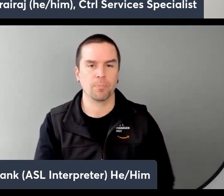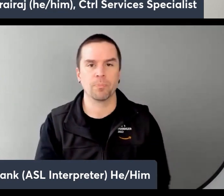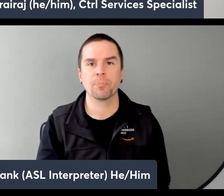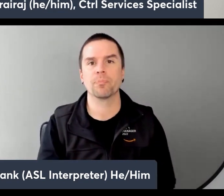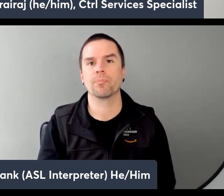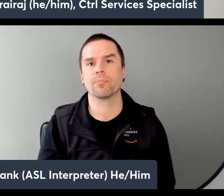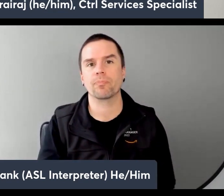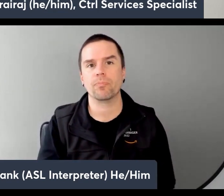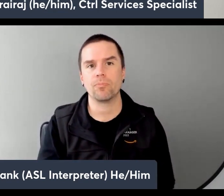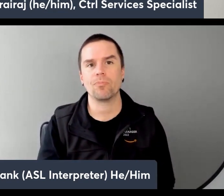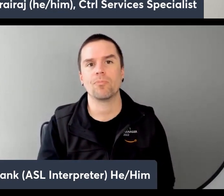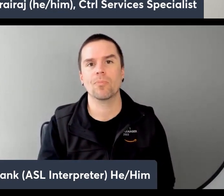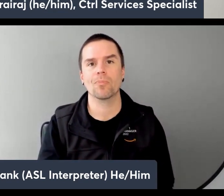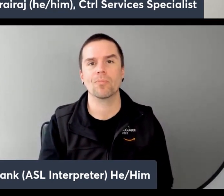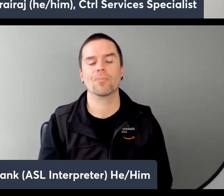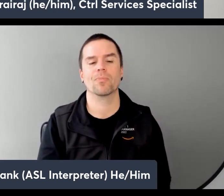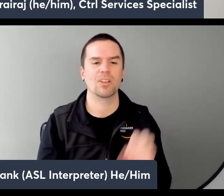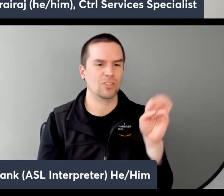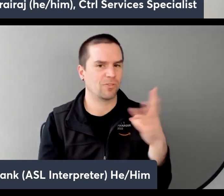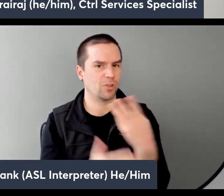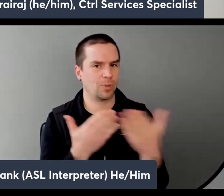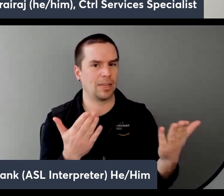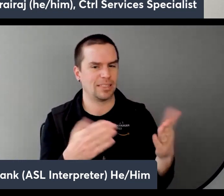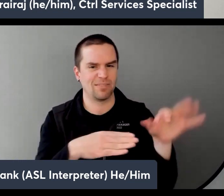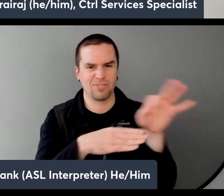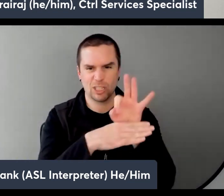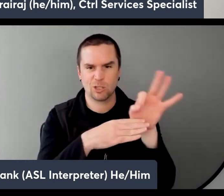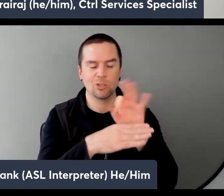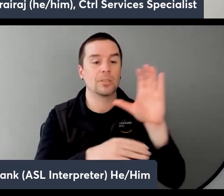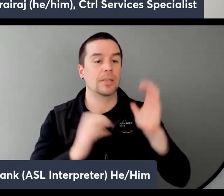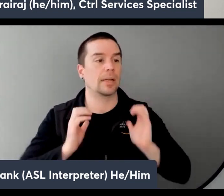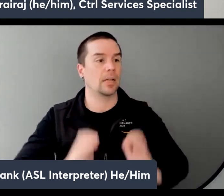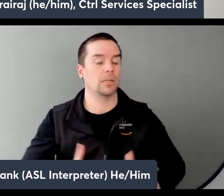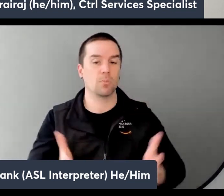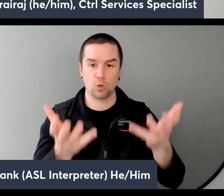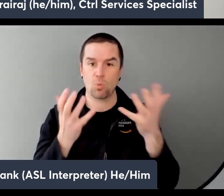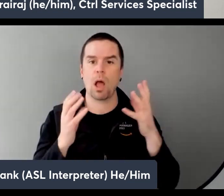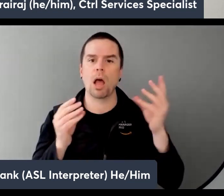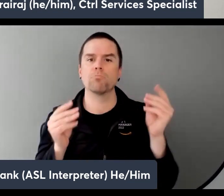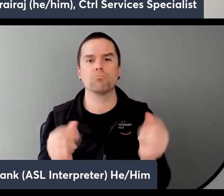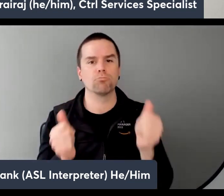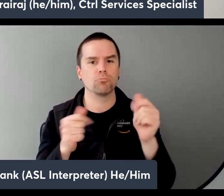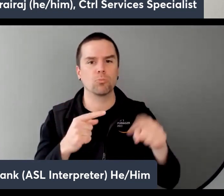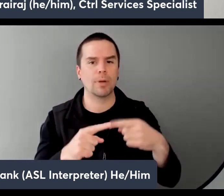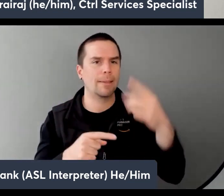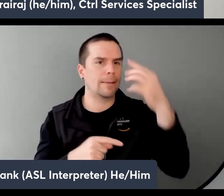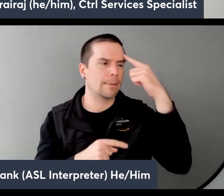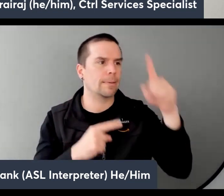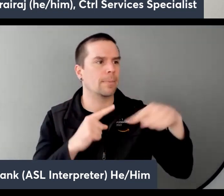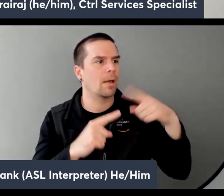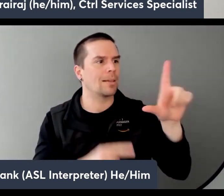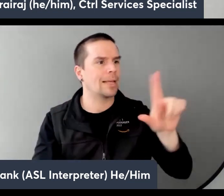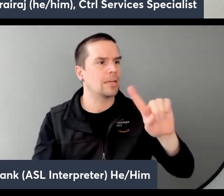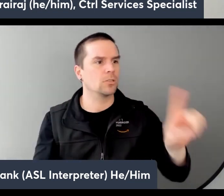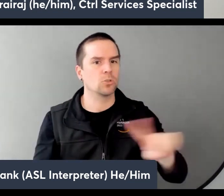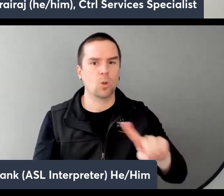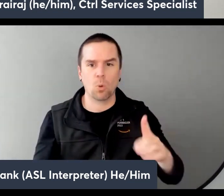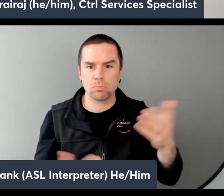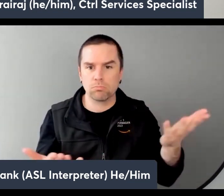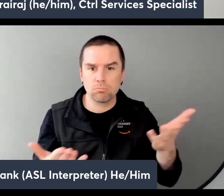um, couple of features that customers look for out of the box when they talk about landing zone is basically